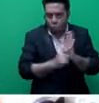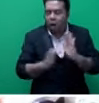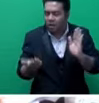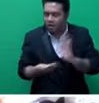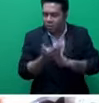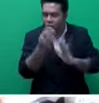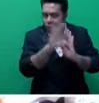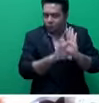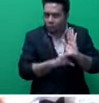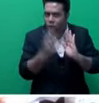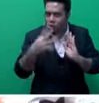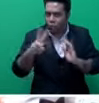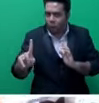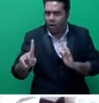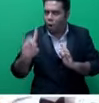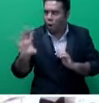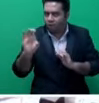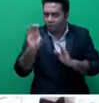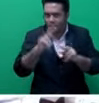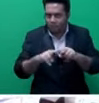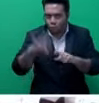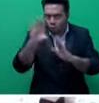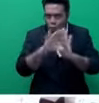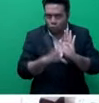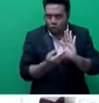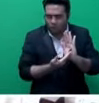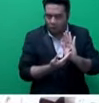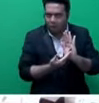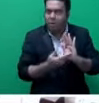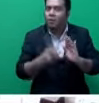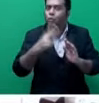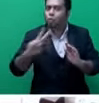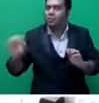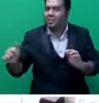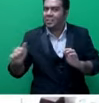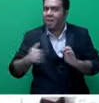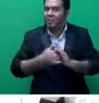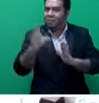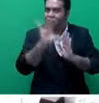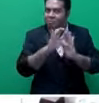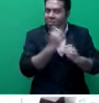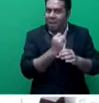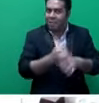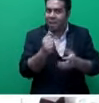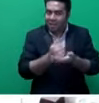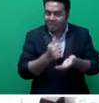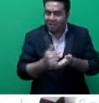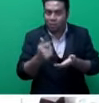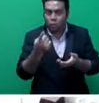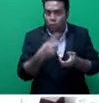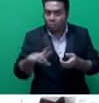Fijian Constitution. Sections 226 and 227 of the Crimes Act 2009